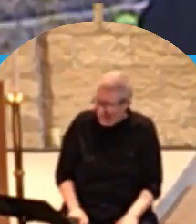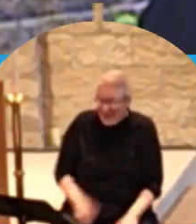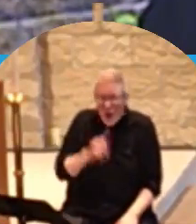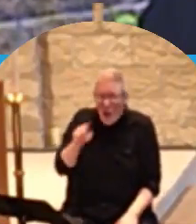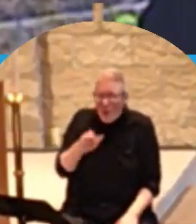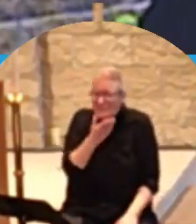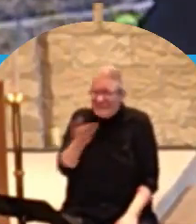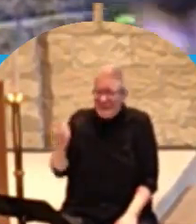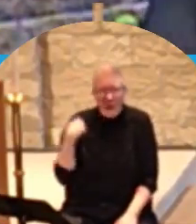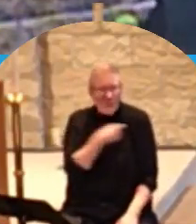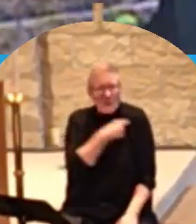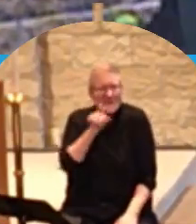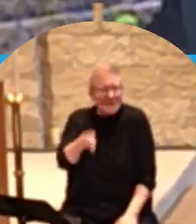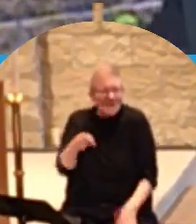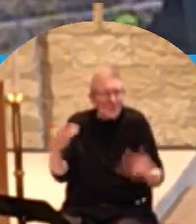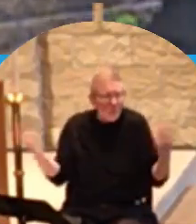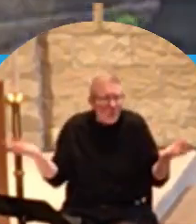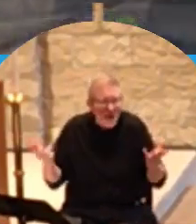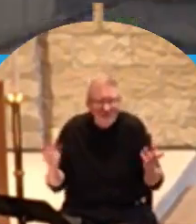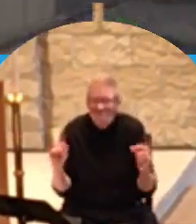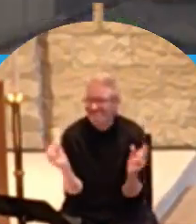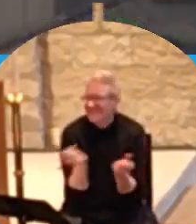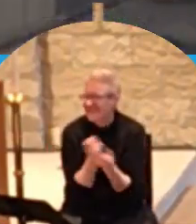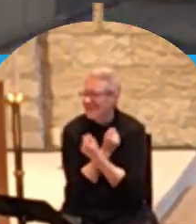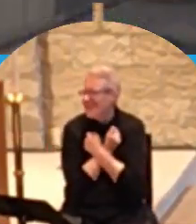love. All you need is love.